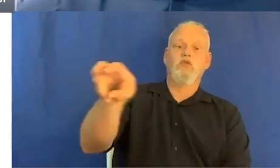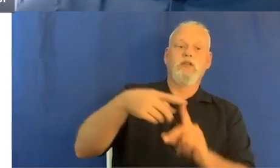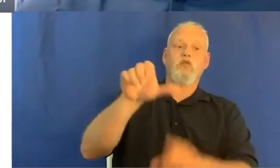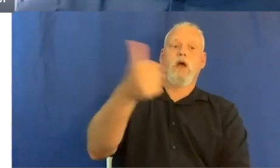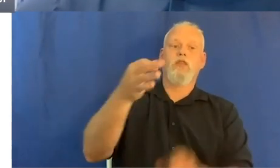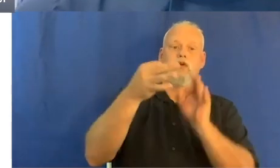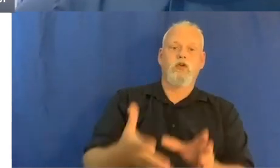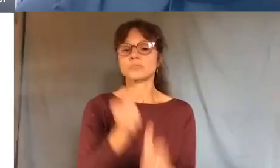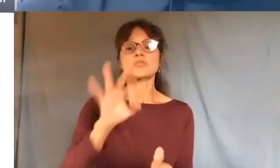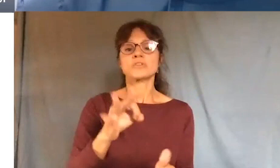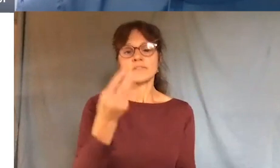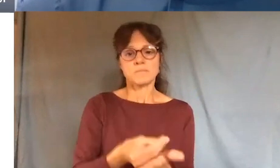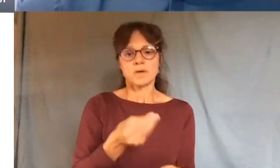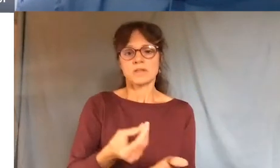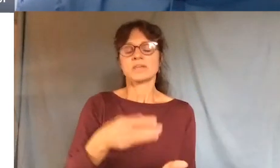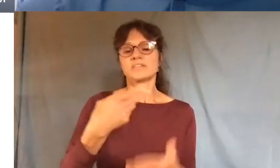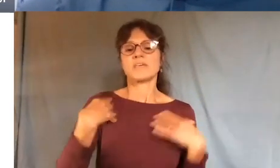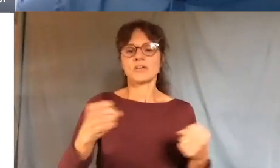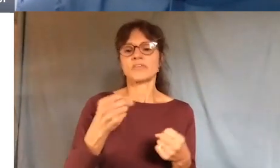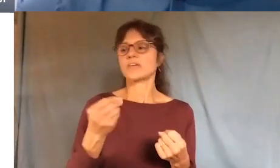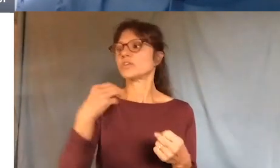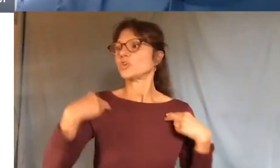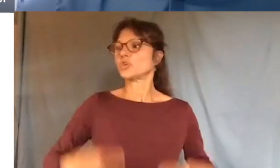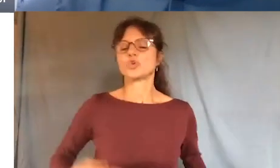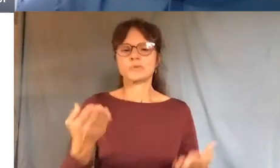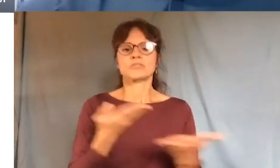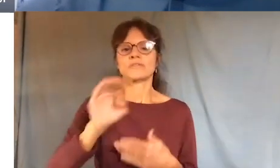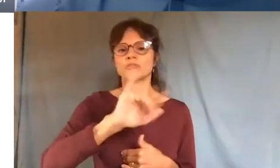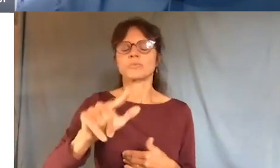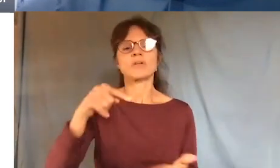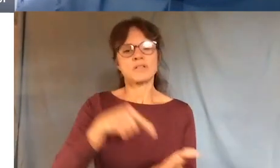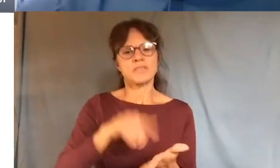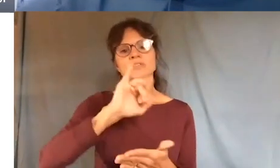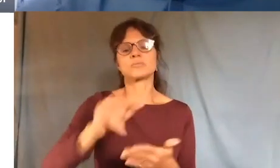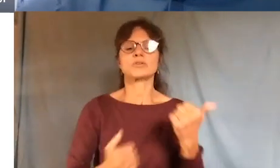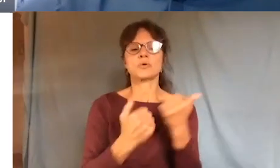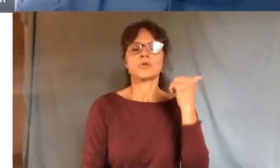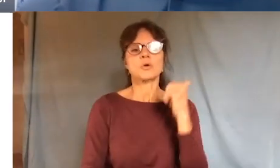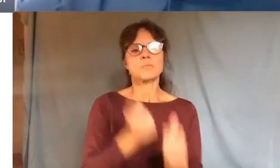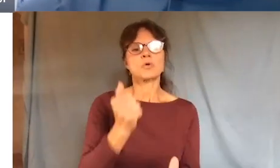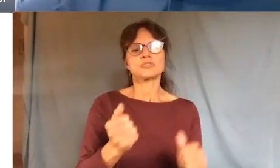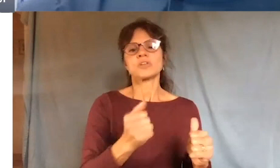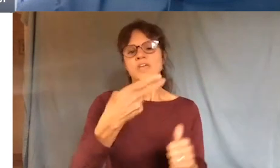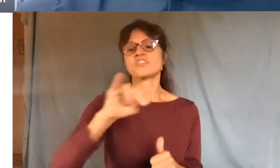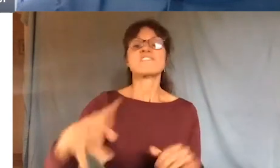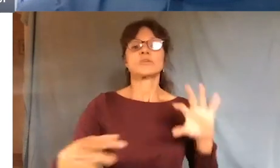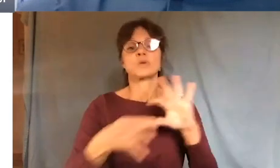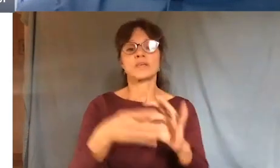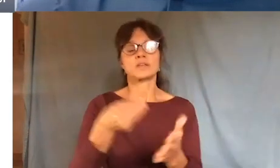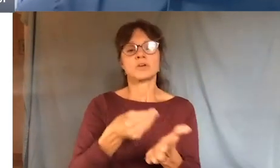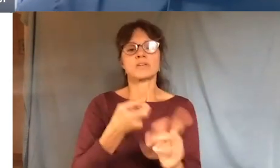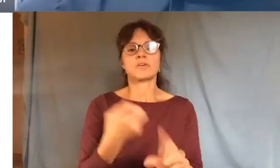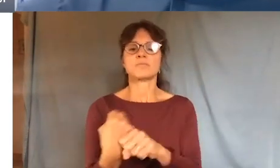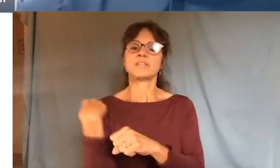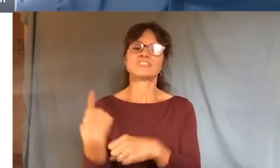Services bill. While the House's passive version of this bill that supported most areas of HIV/AIDS related funding with increases from last year